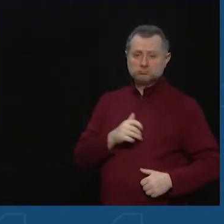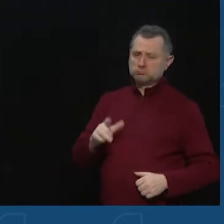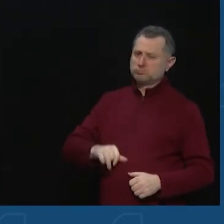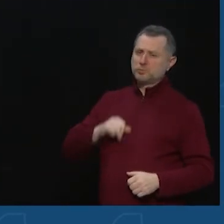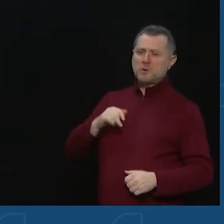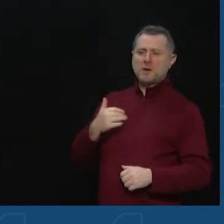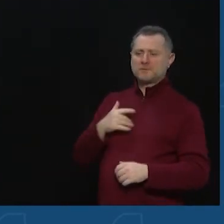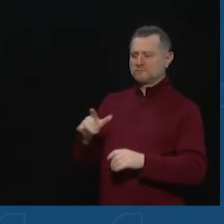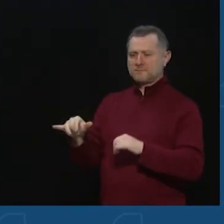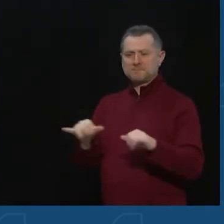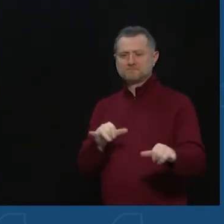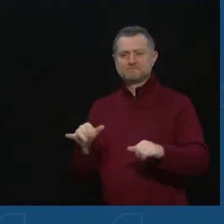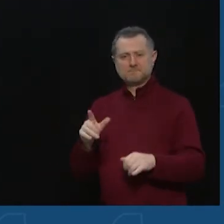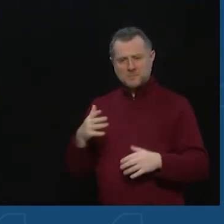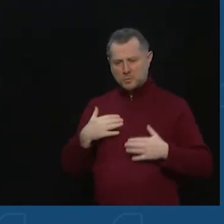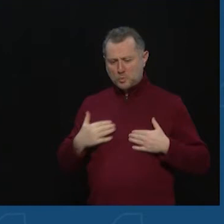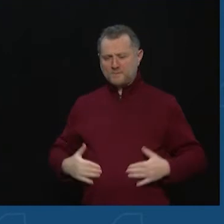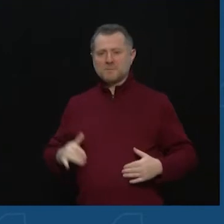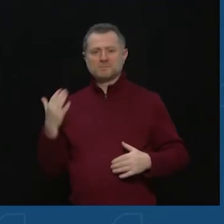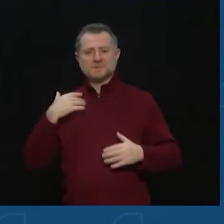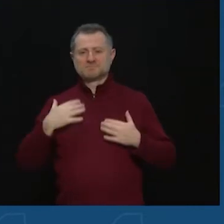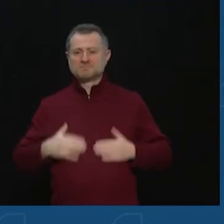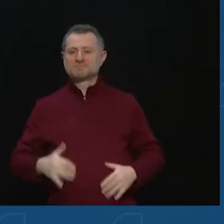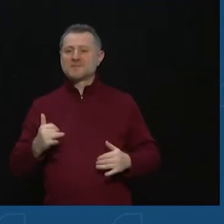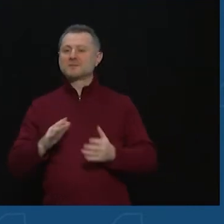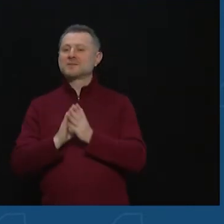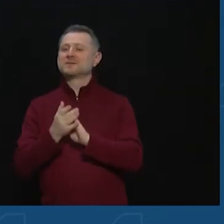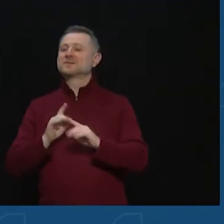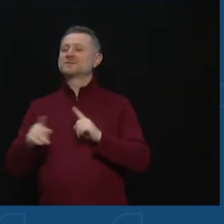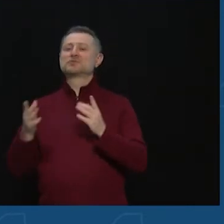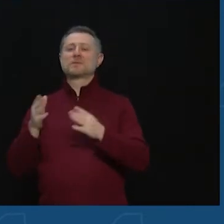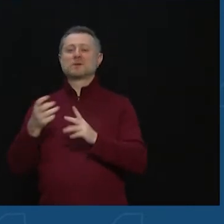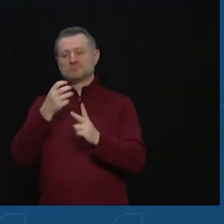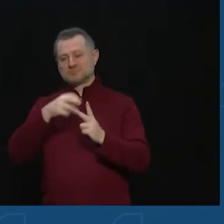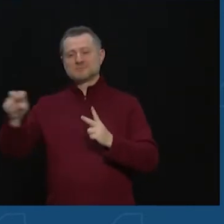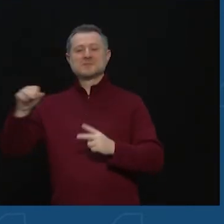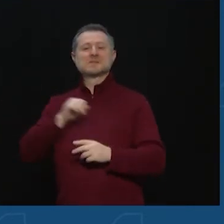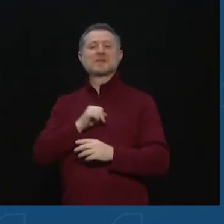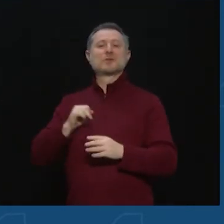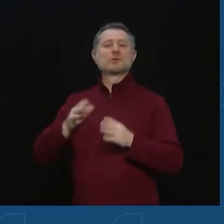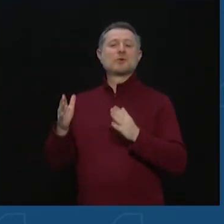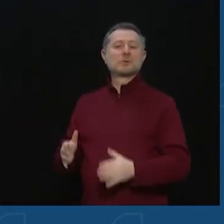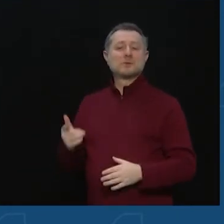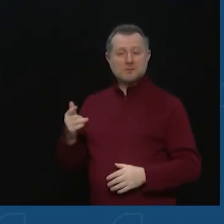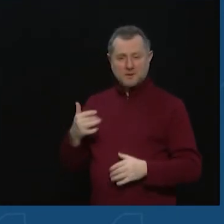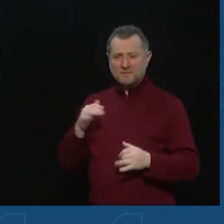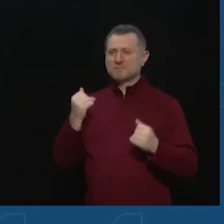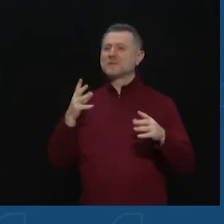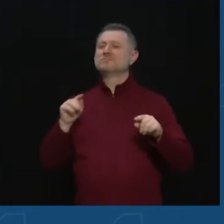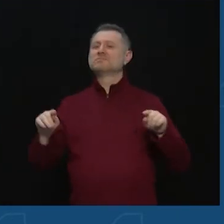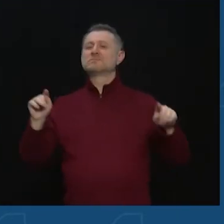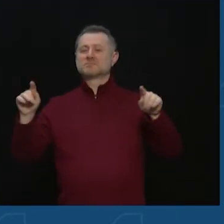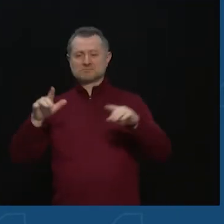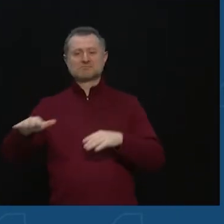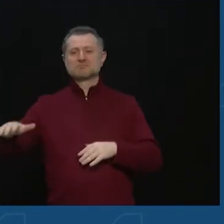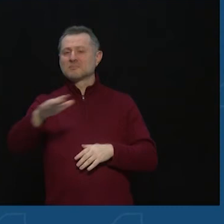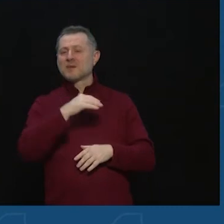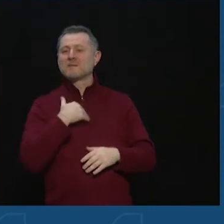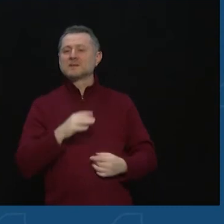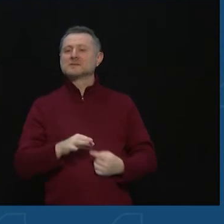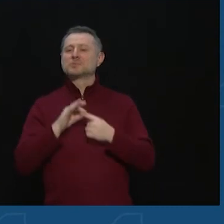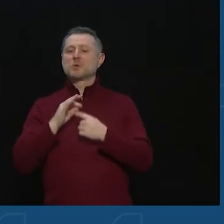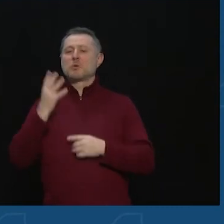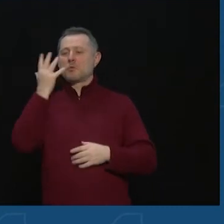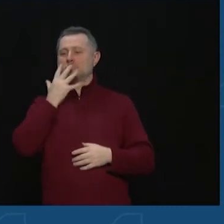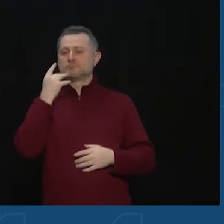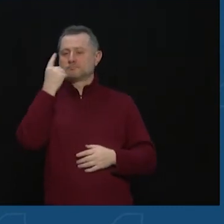in a different way. They're out there. You'll know them because they have that special look of